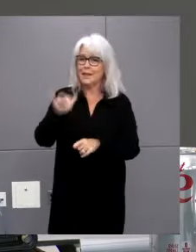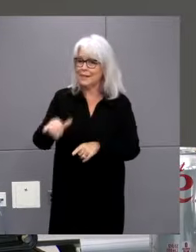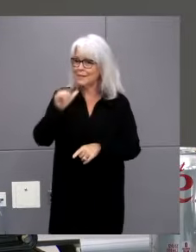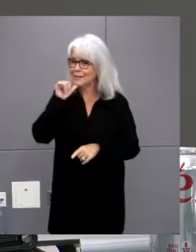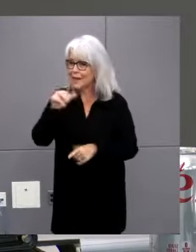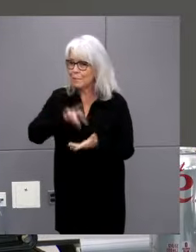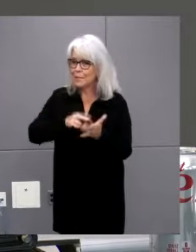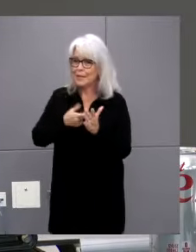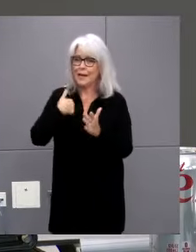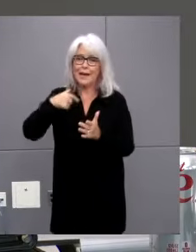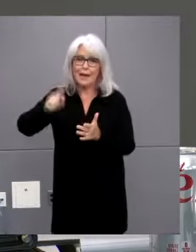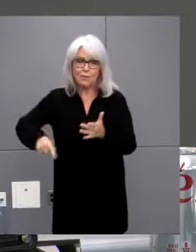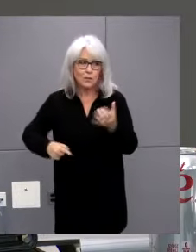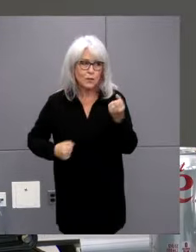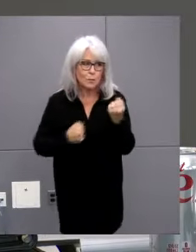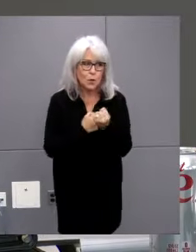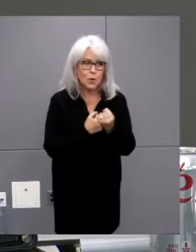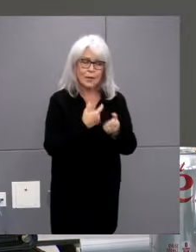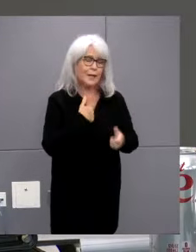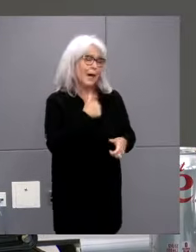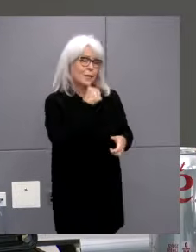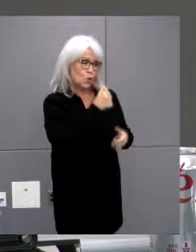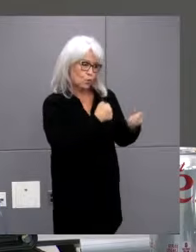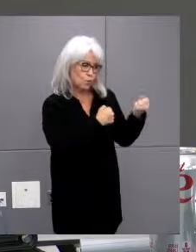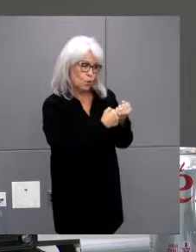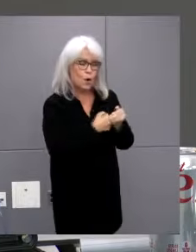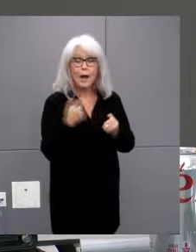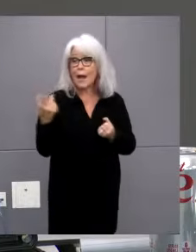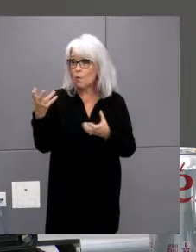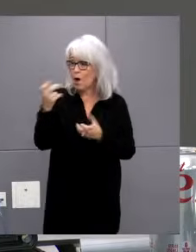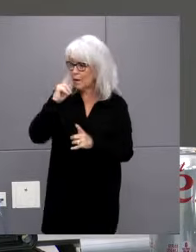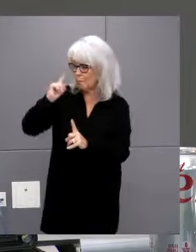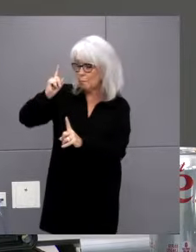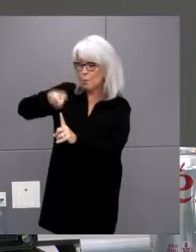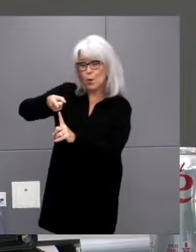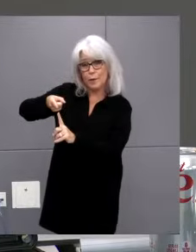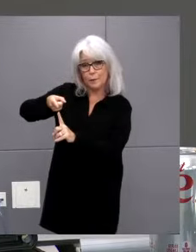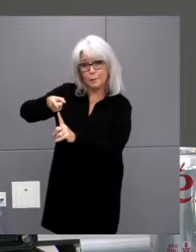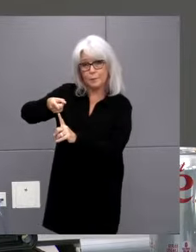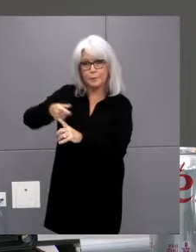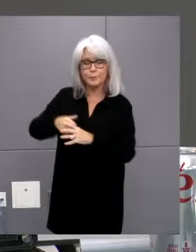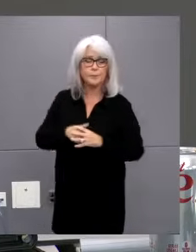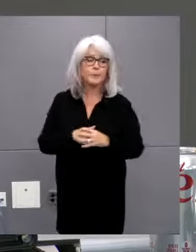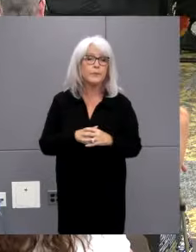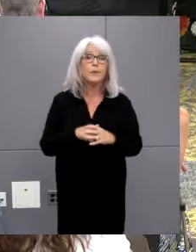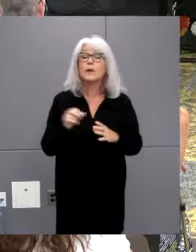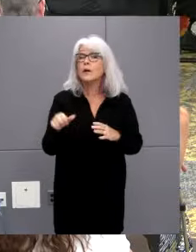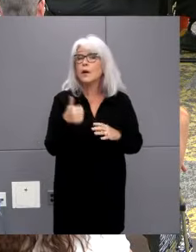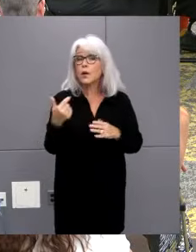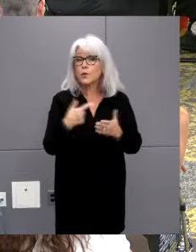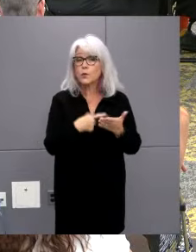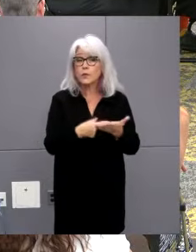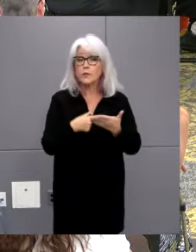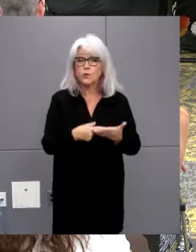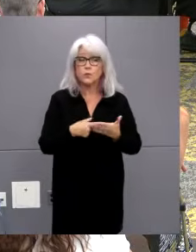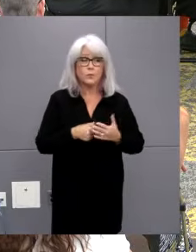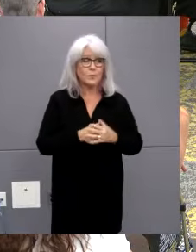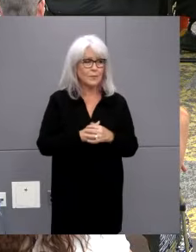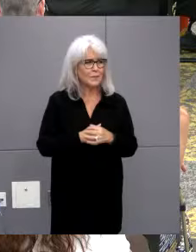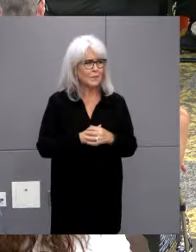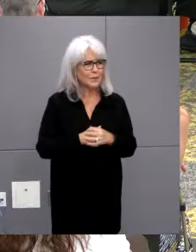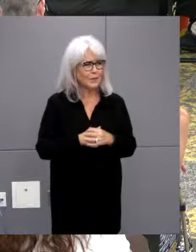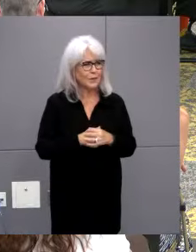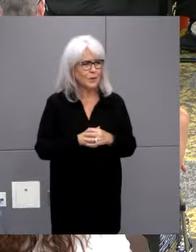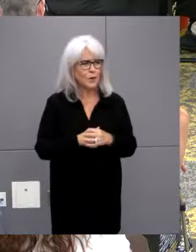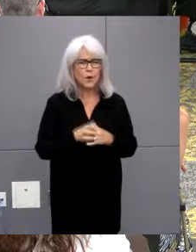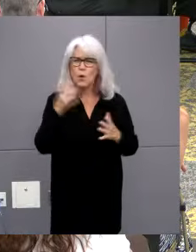this. Okay, well. And I don't. I just wanted to make that point. Any other discussion? Why do Any you other? want